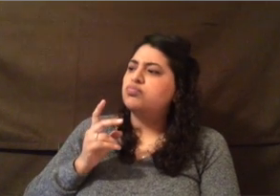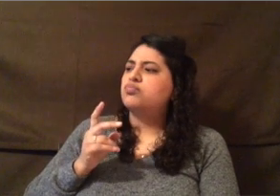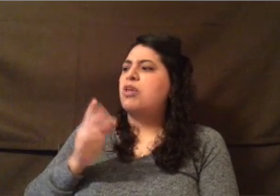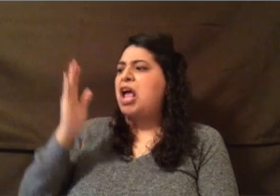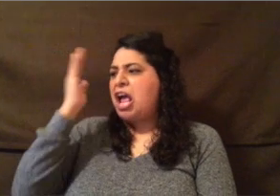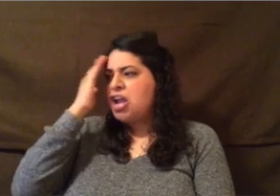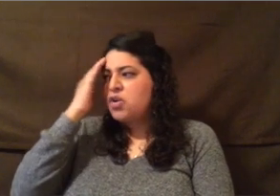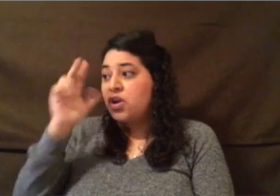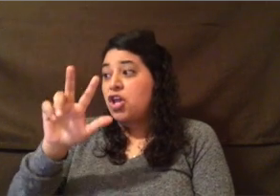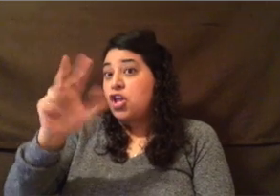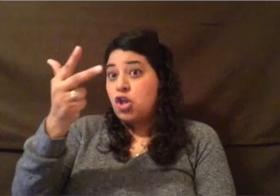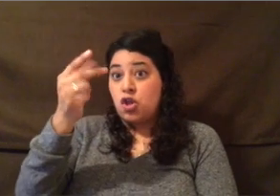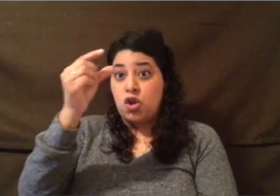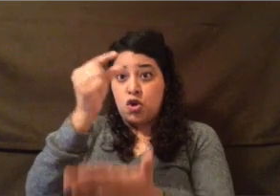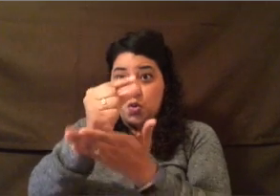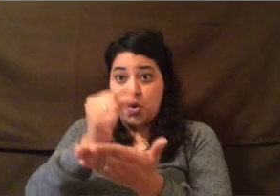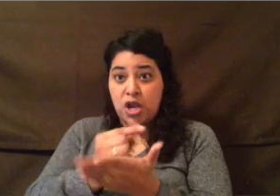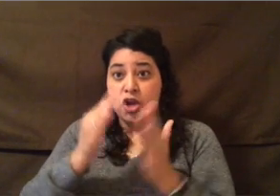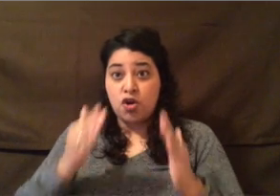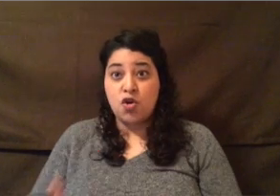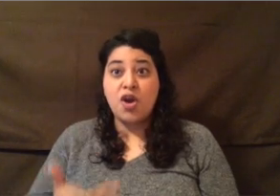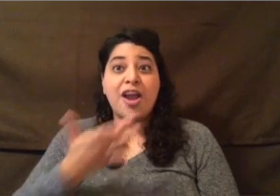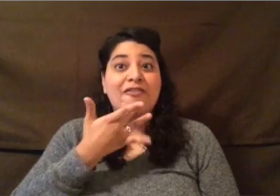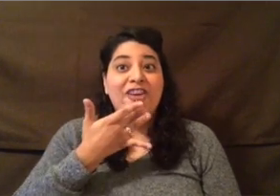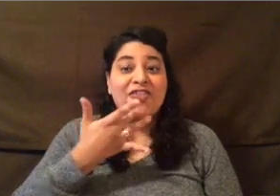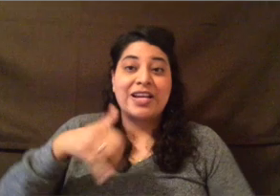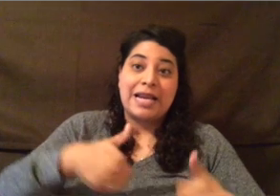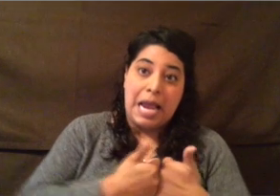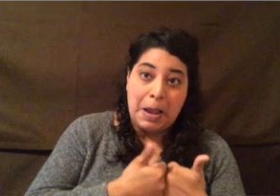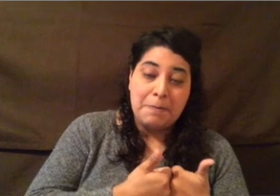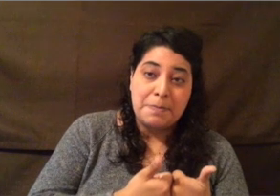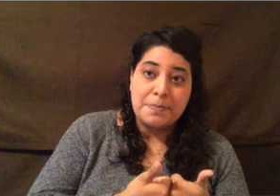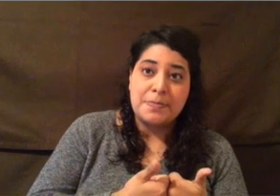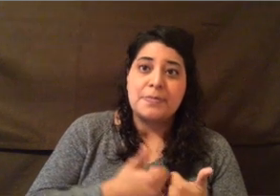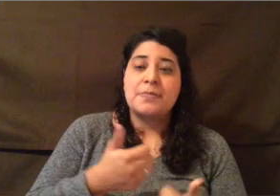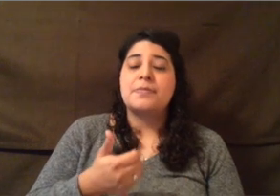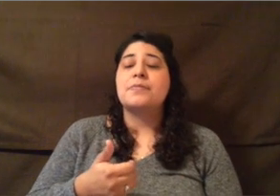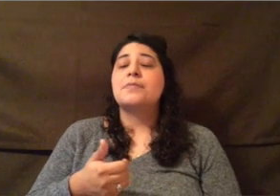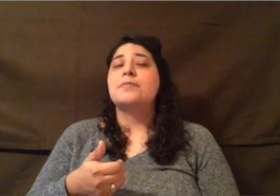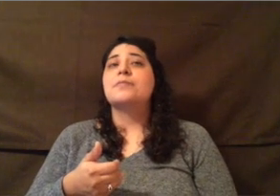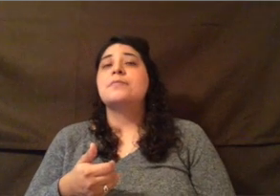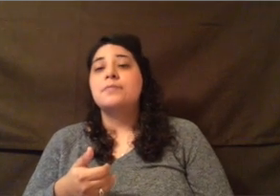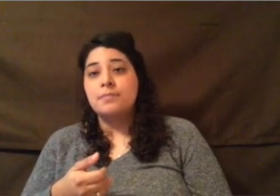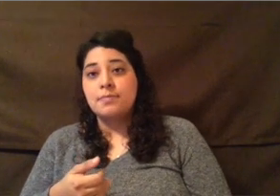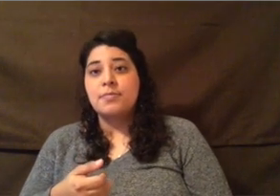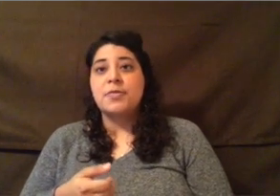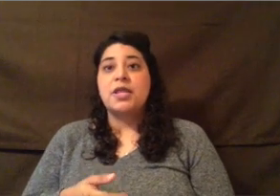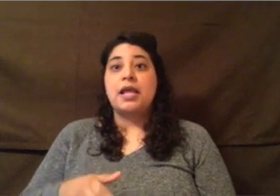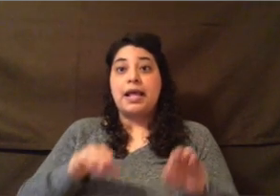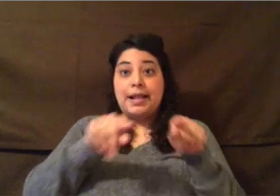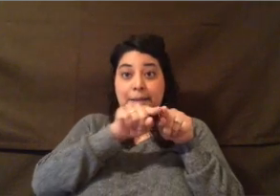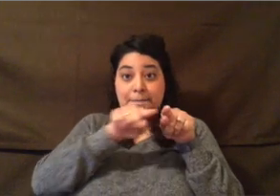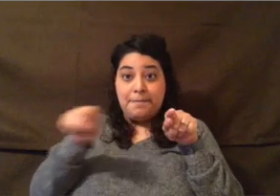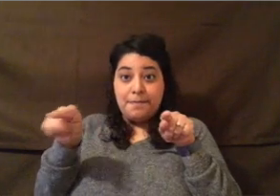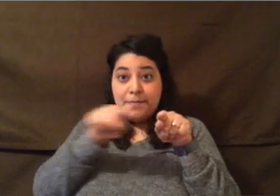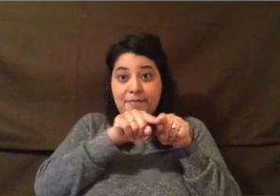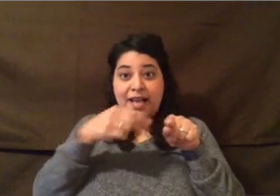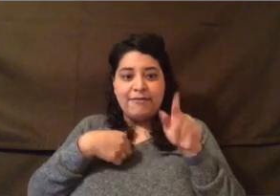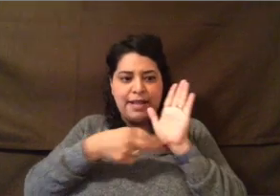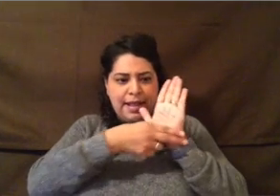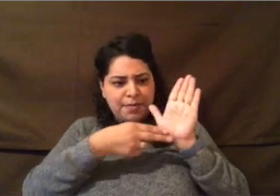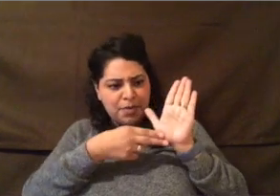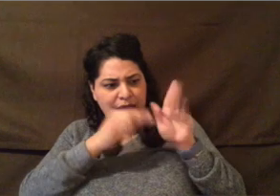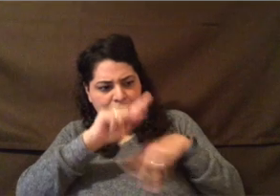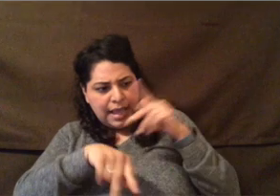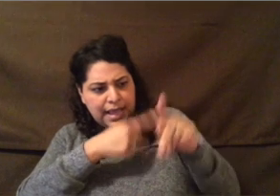third graders' favorite games, okay? So it looks like it's a survey for games. Down at the bottom, we have our label, type of